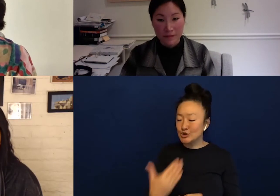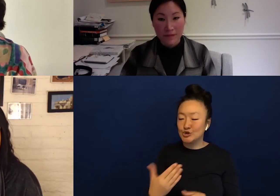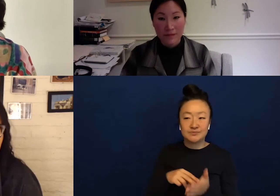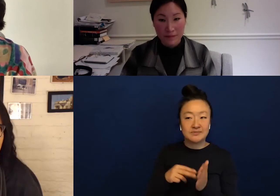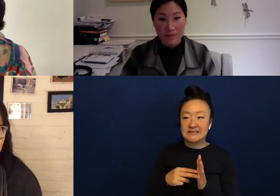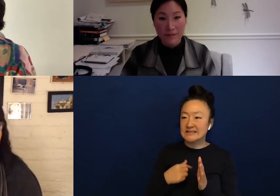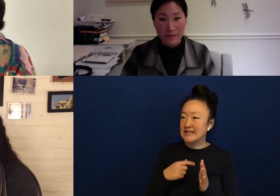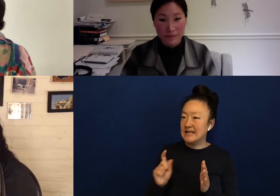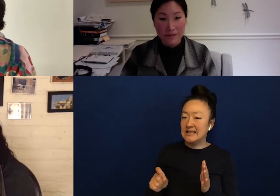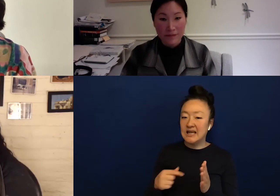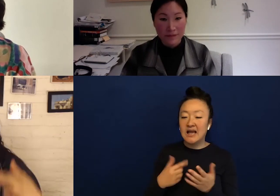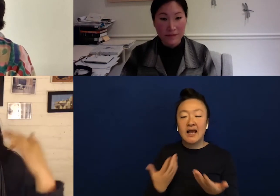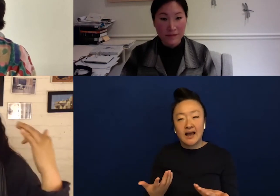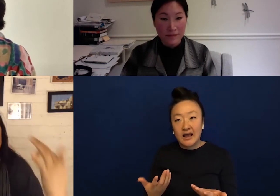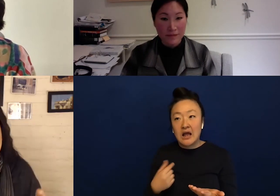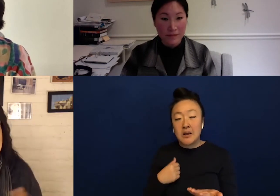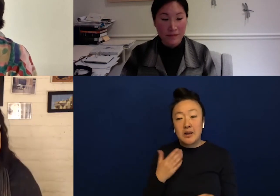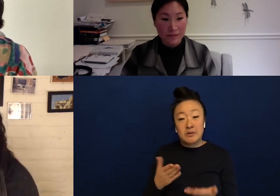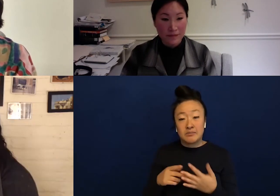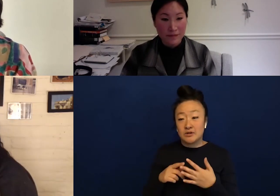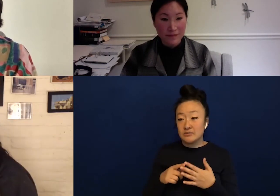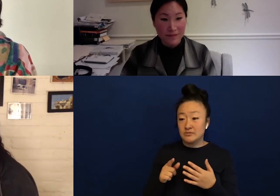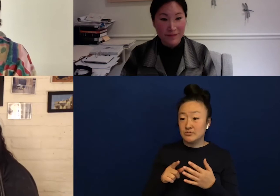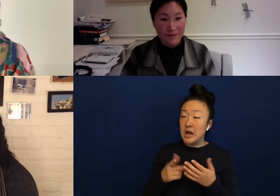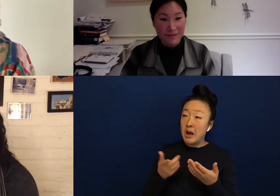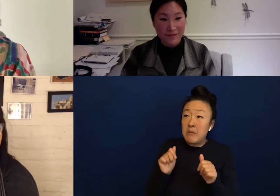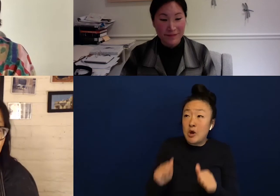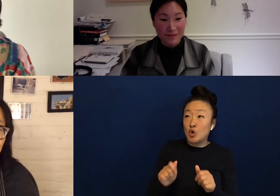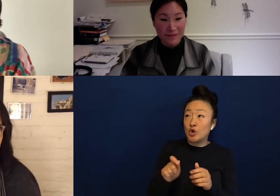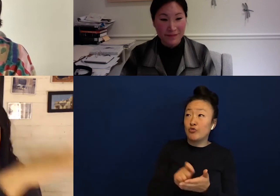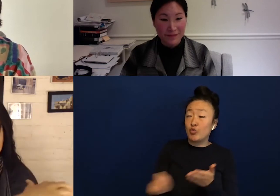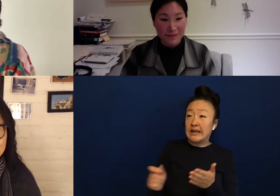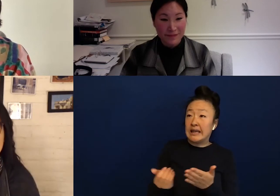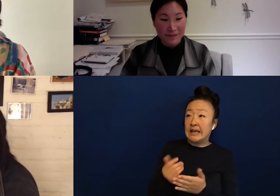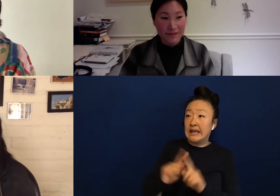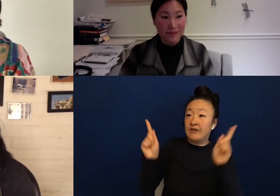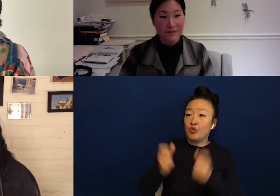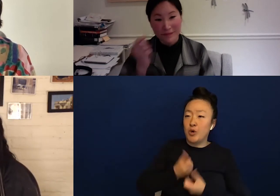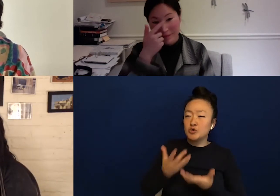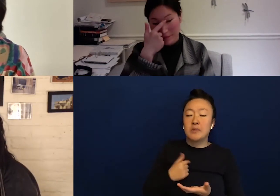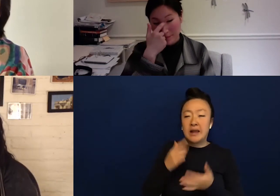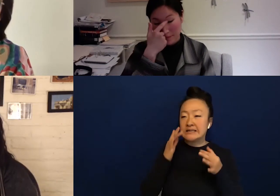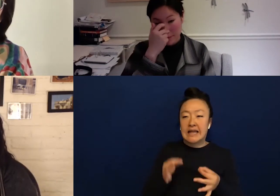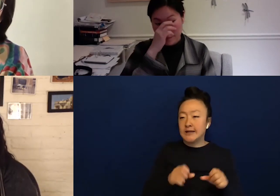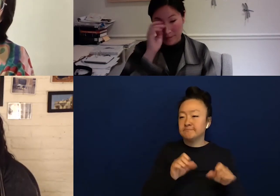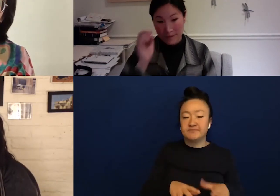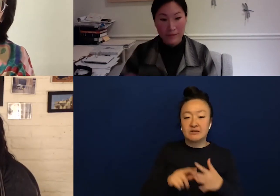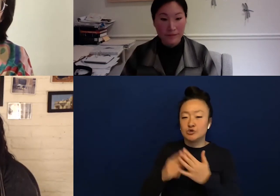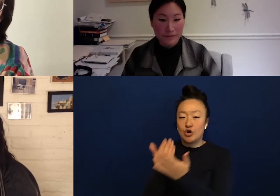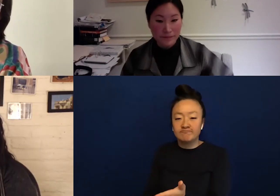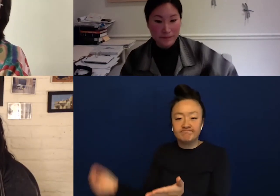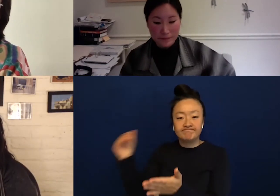really, I mean, I might have just started to write different poetry, but instead I decided I really needed to just start over. And I